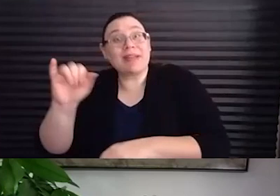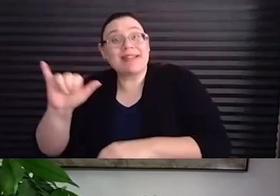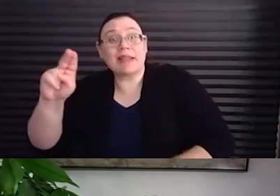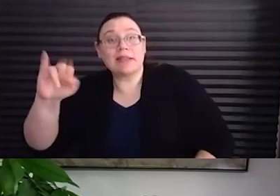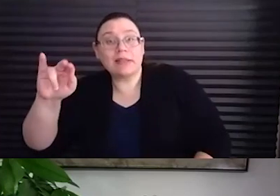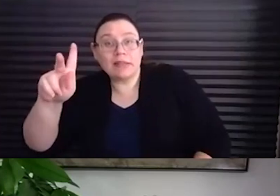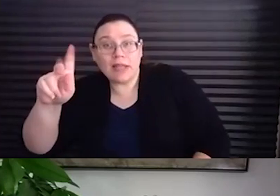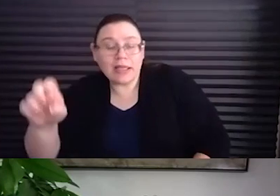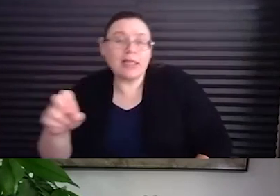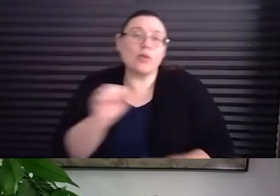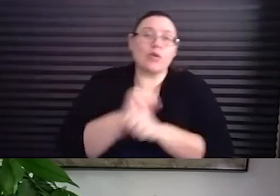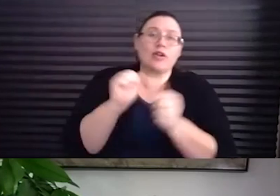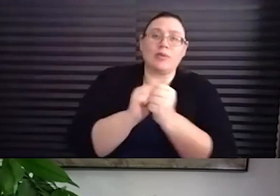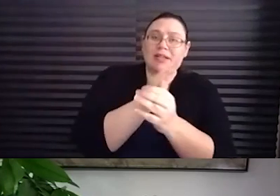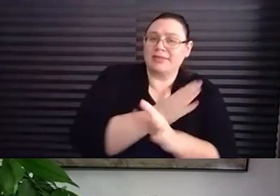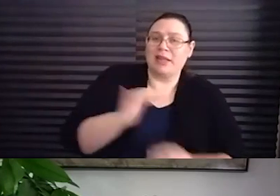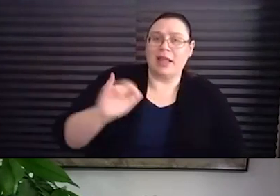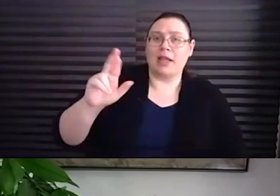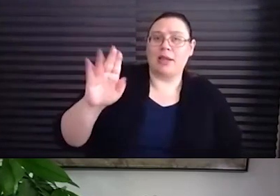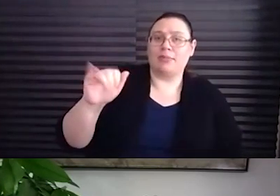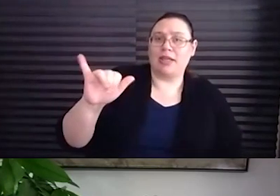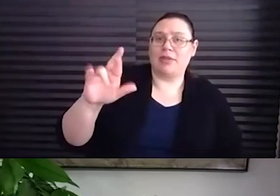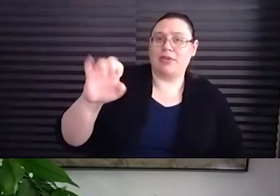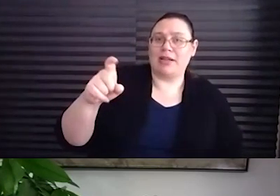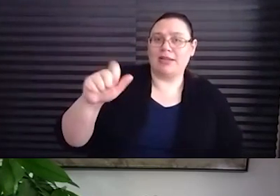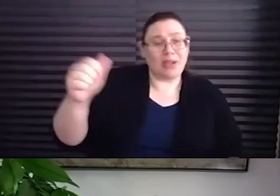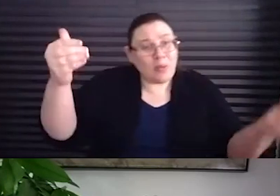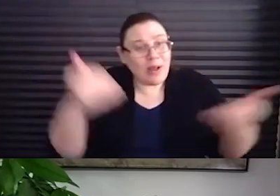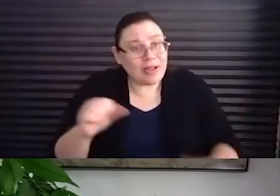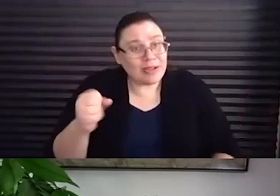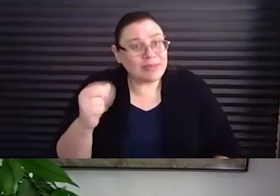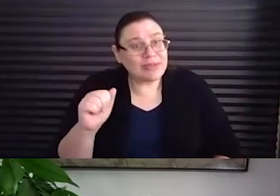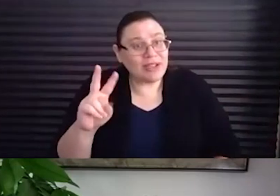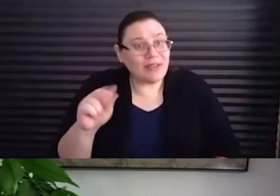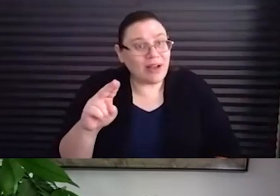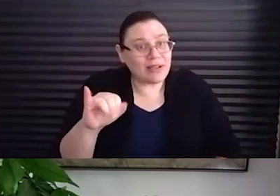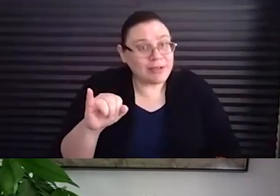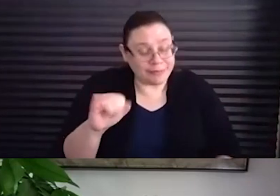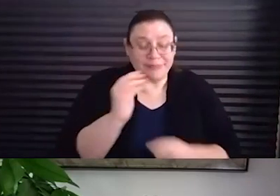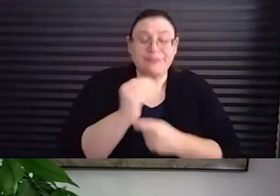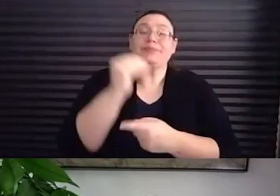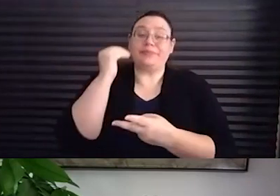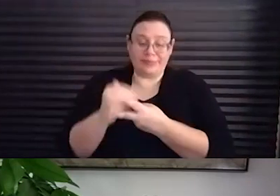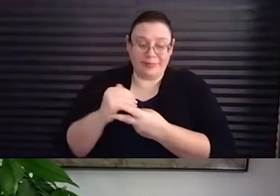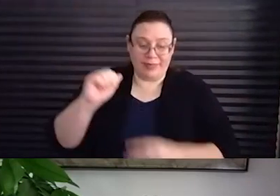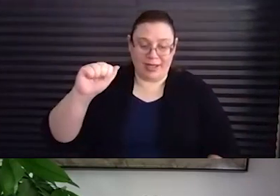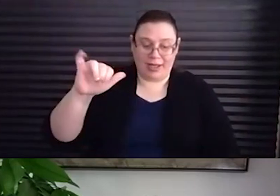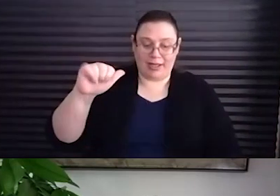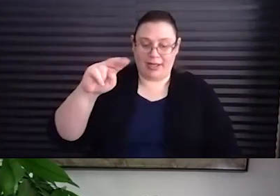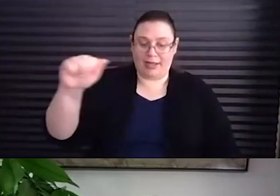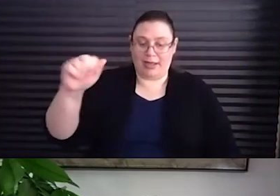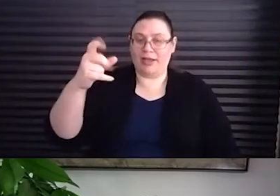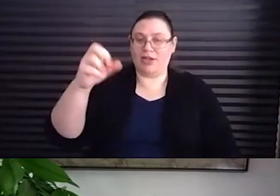BB Rexa. Shivani, welcome. We're so excited to have you. Ayanna Henderson loves all things digital and social. She